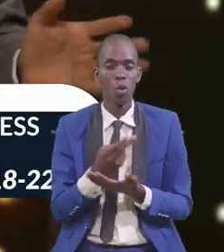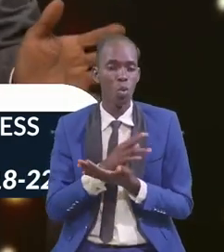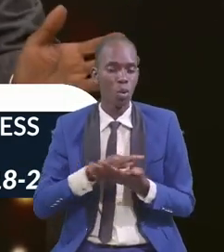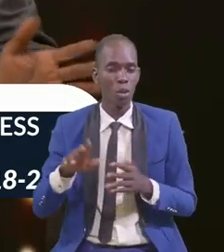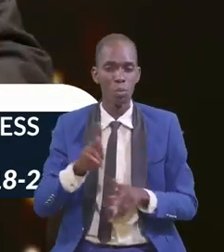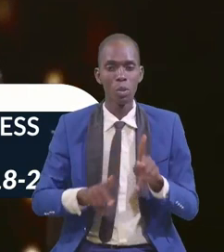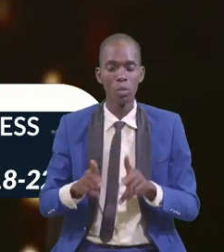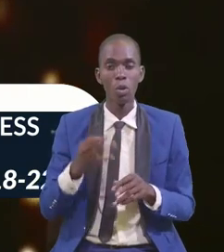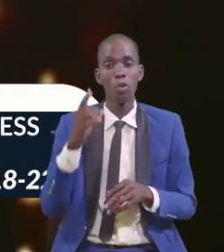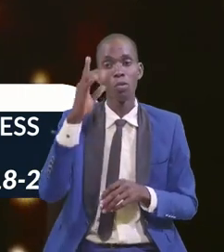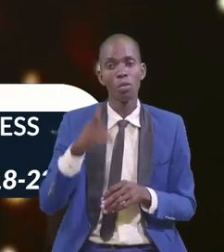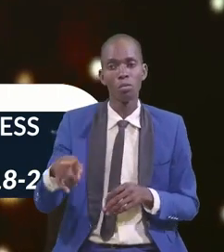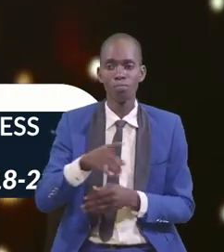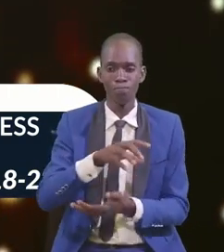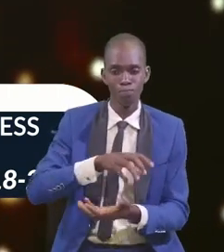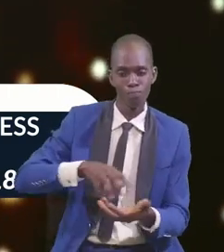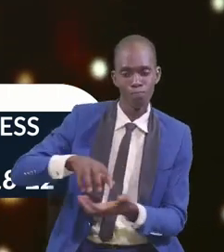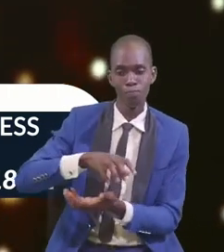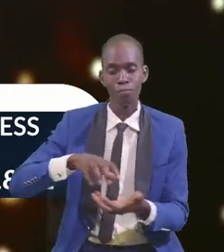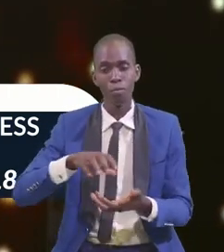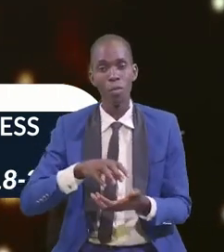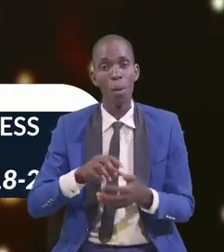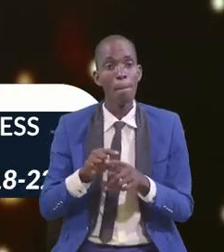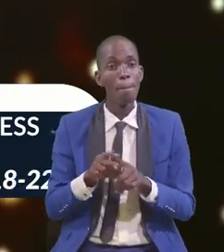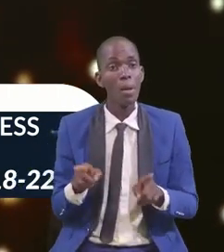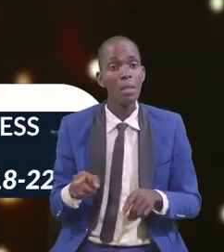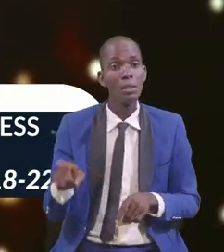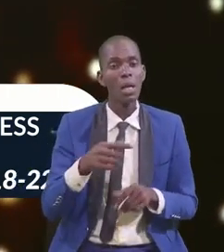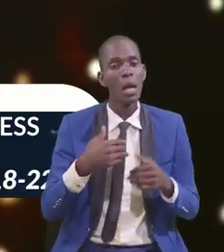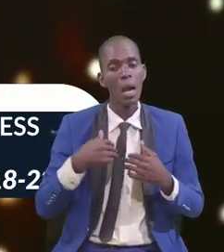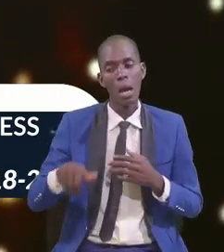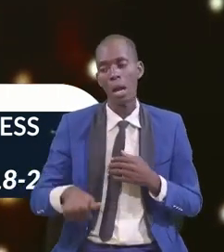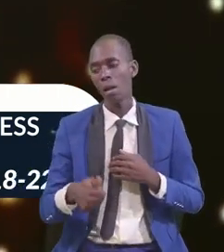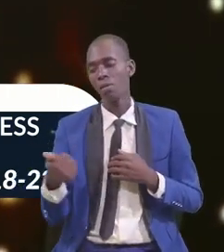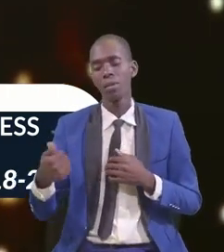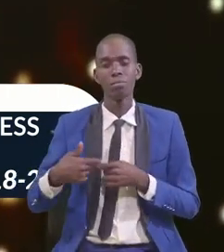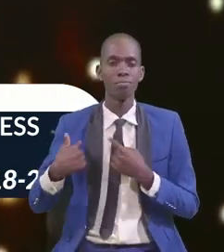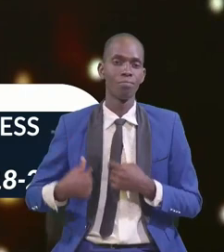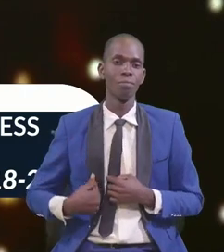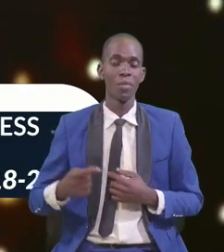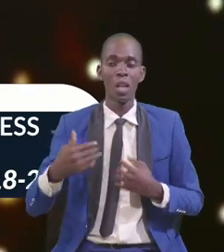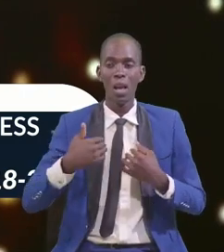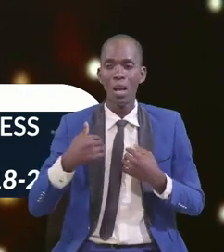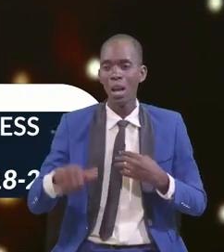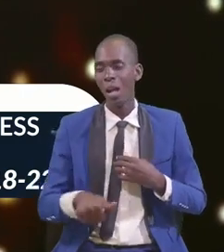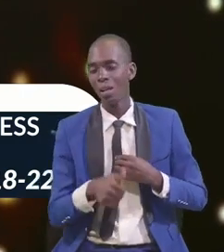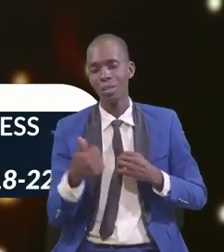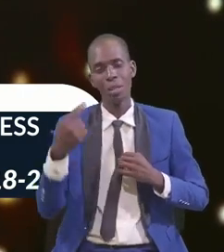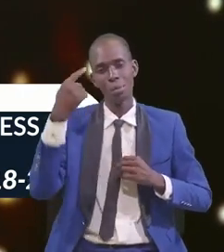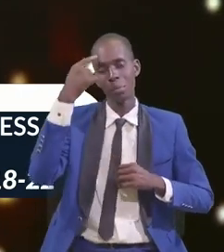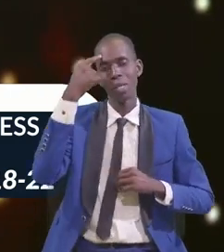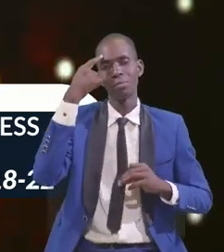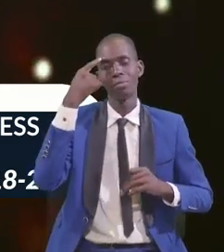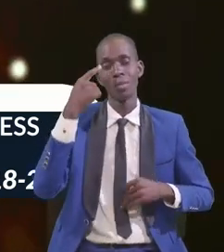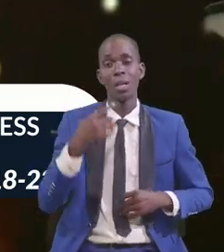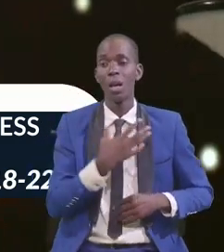They mingle in our midst, but they have another heart, they have another mind.